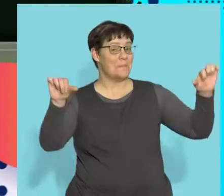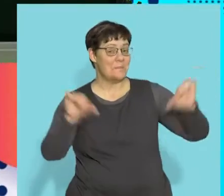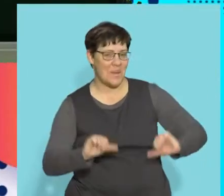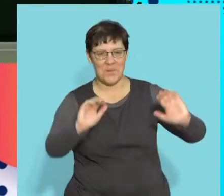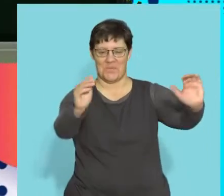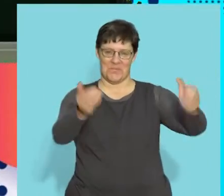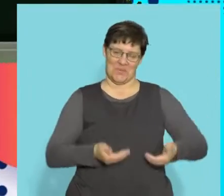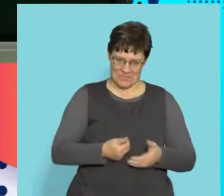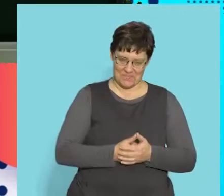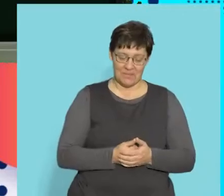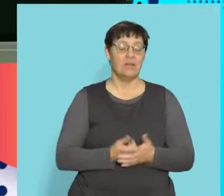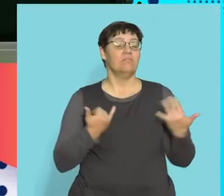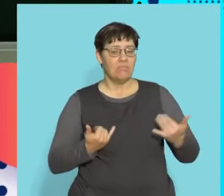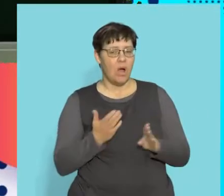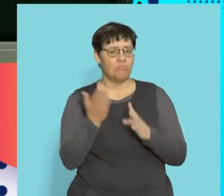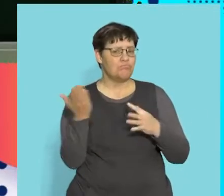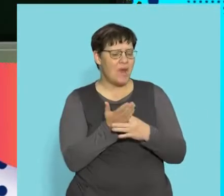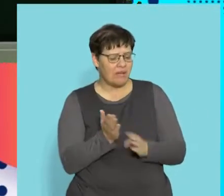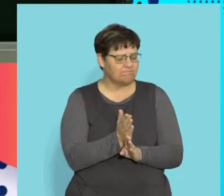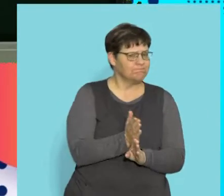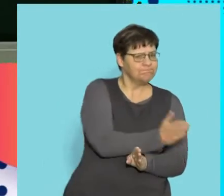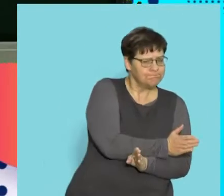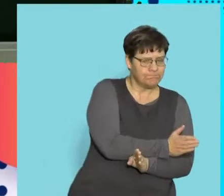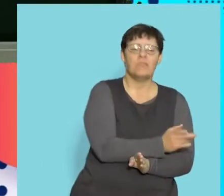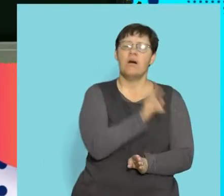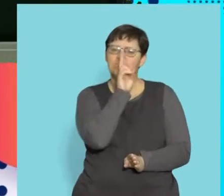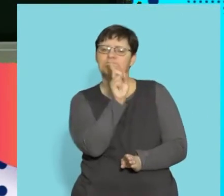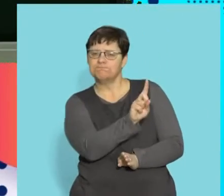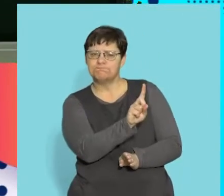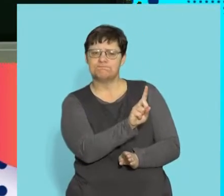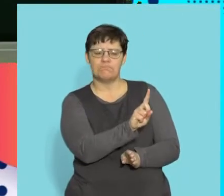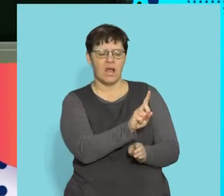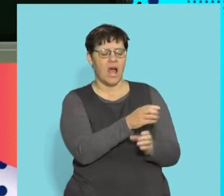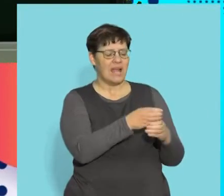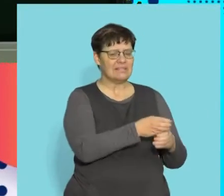Welcome back, everyone. Before the break, we looked at the volume of